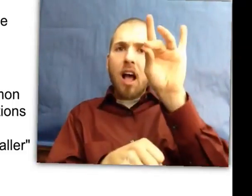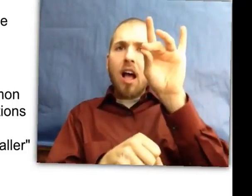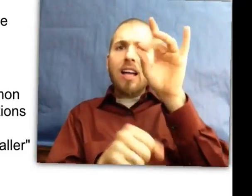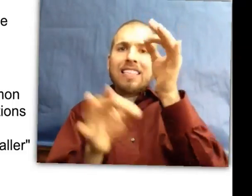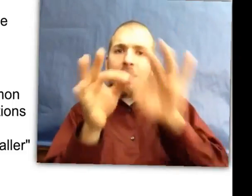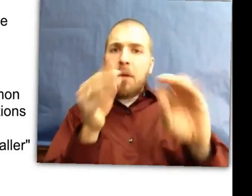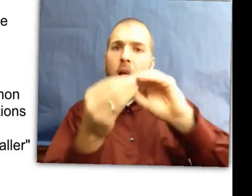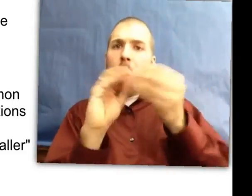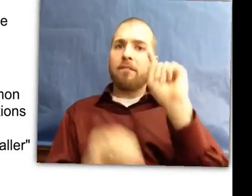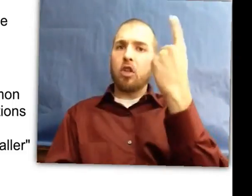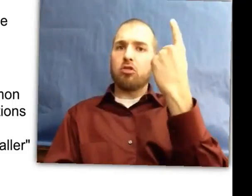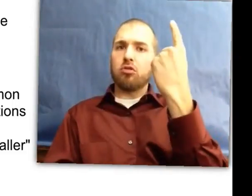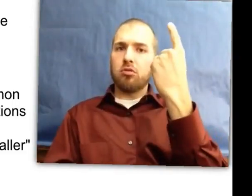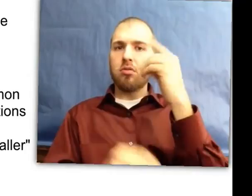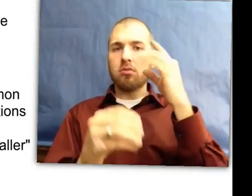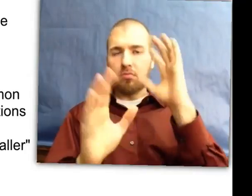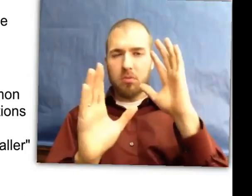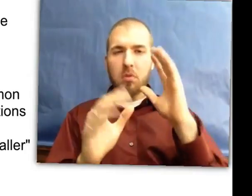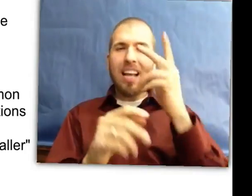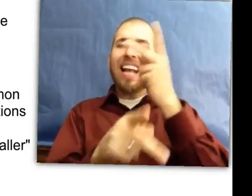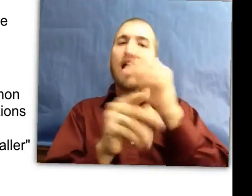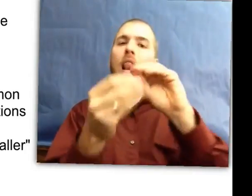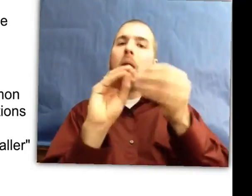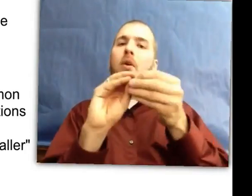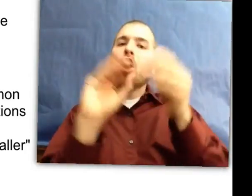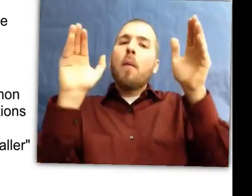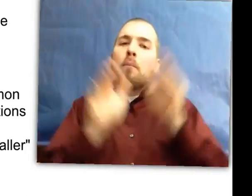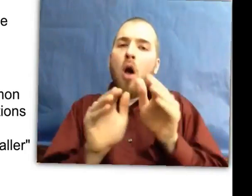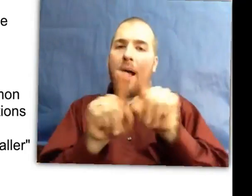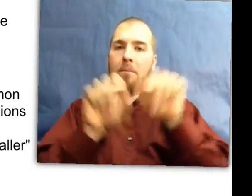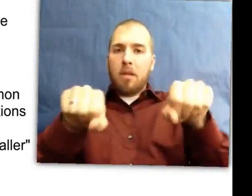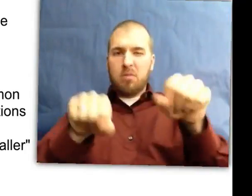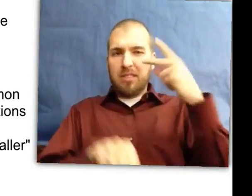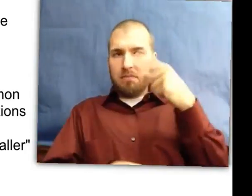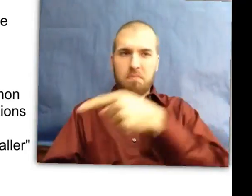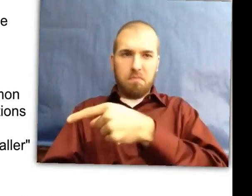And it's a long process if you don't use the LCM method.